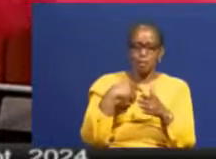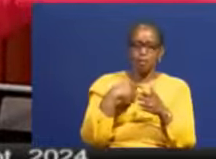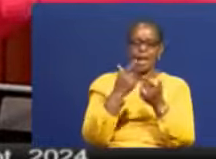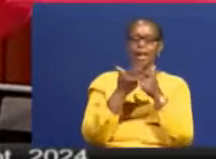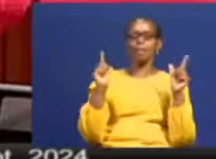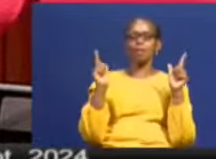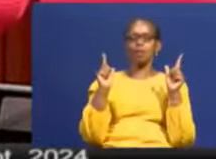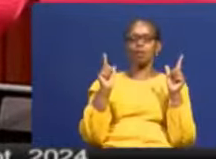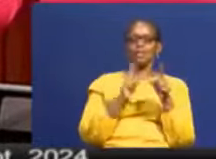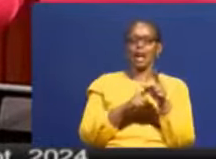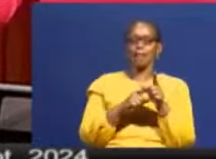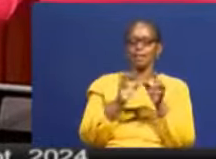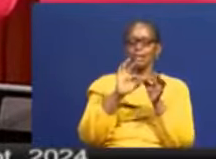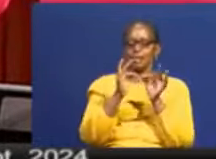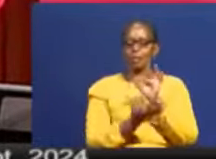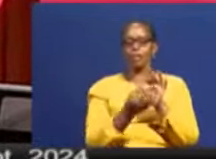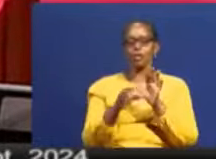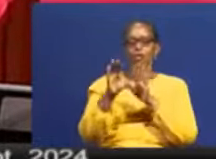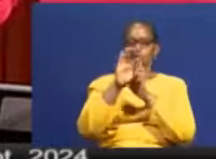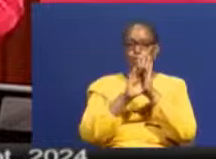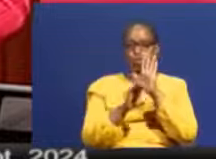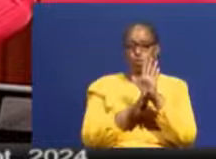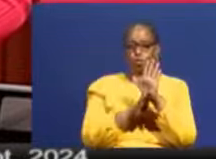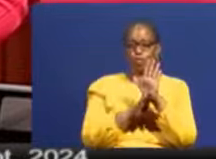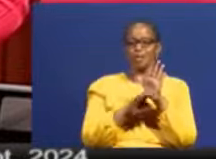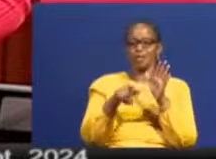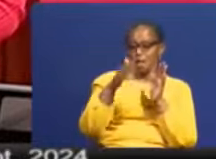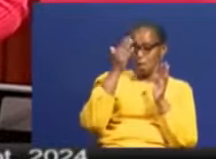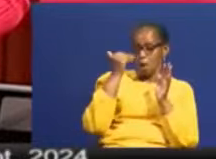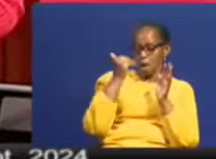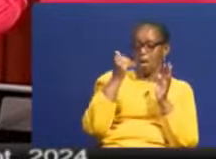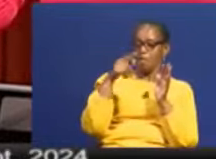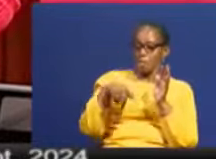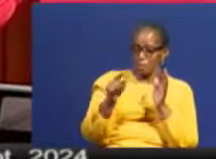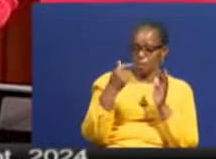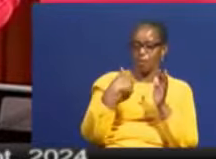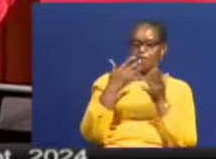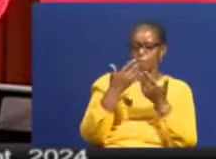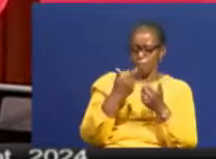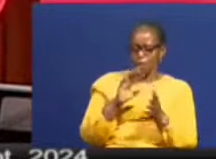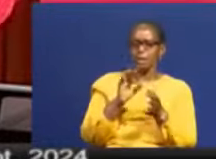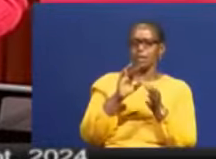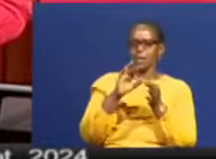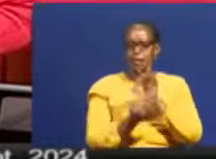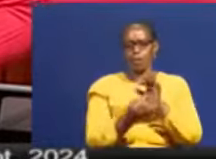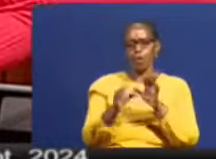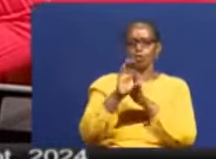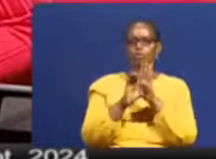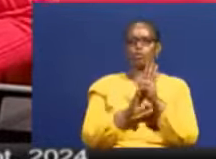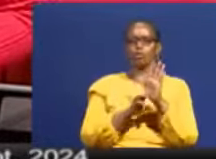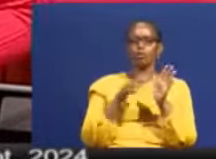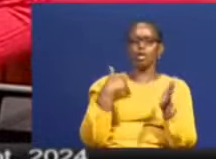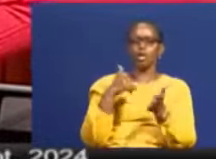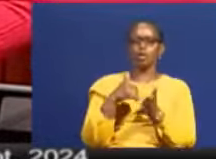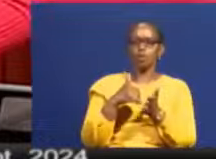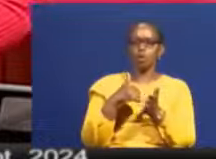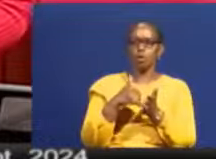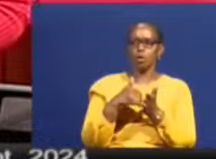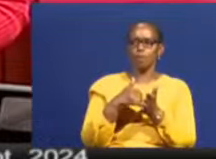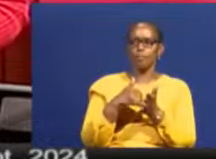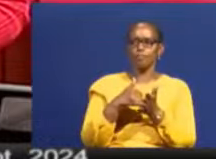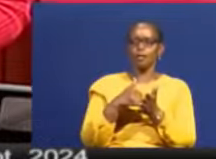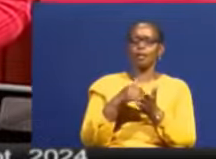in interpretation of the Constitution. That is why they even interpreted the Constitution to include